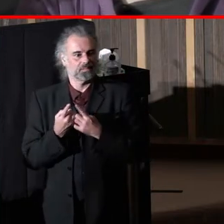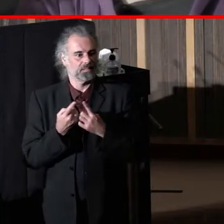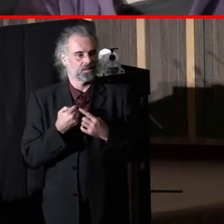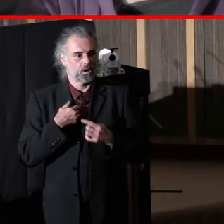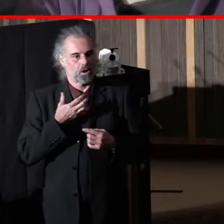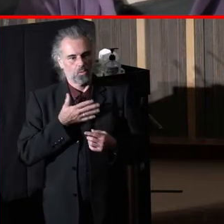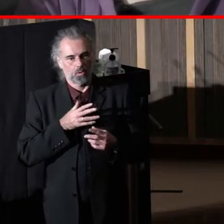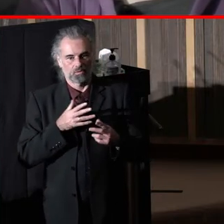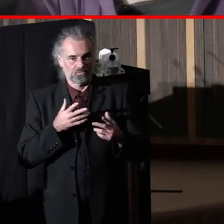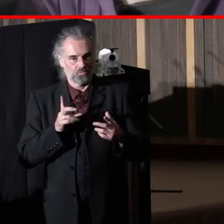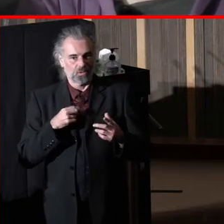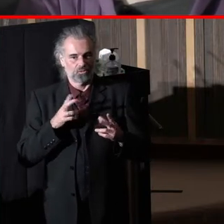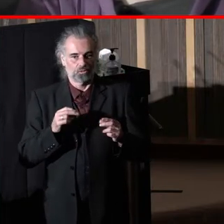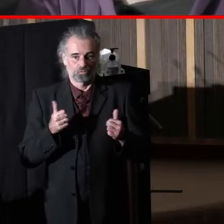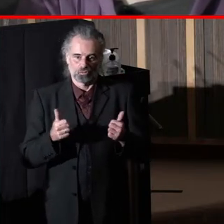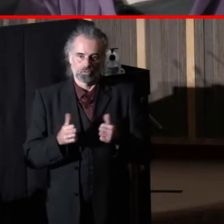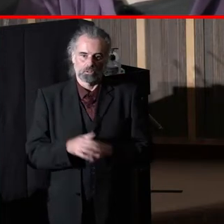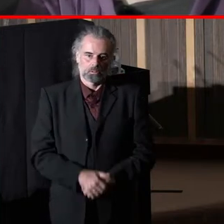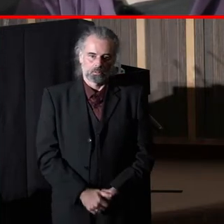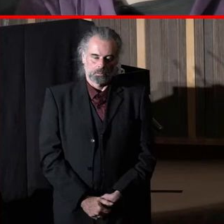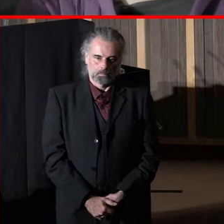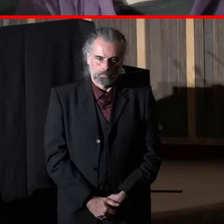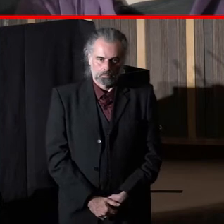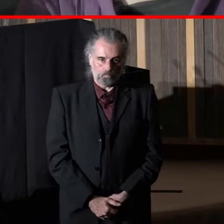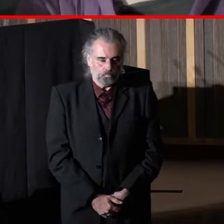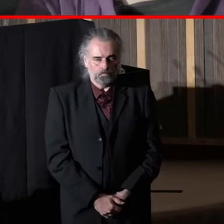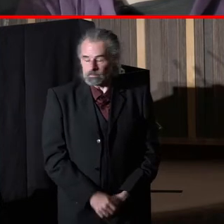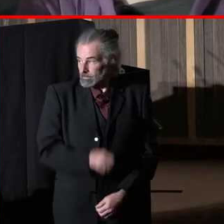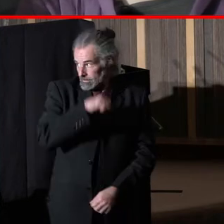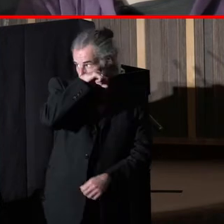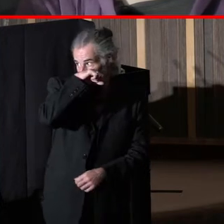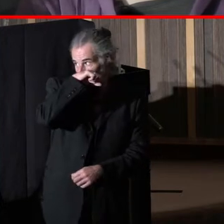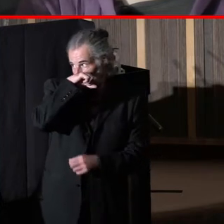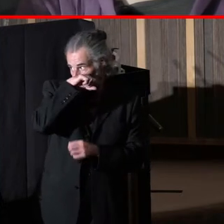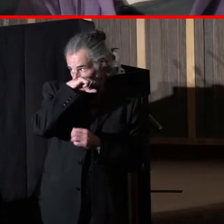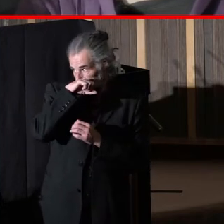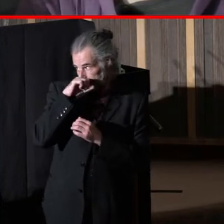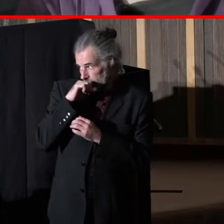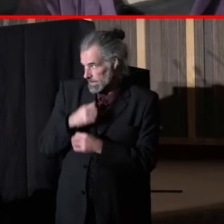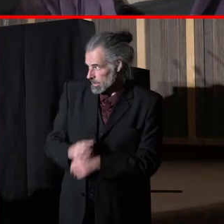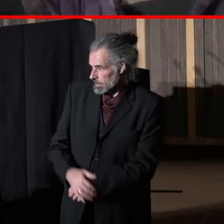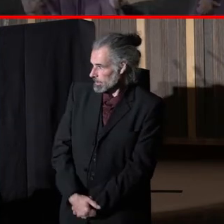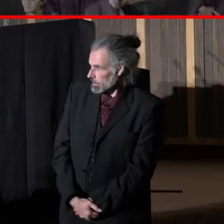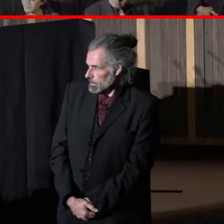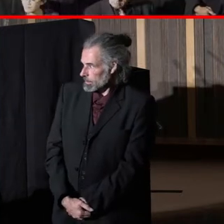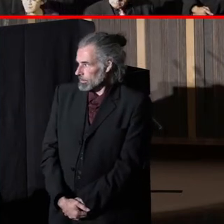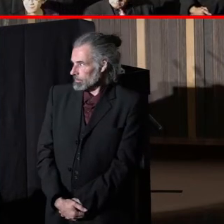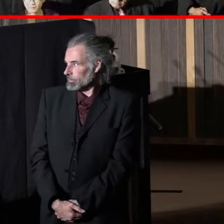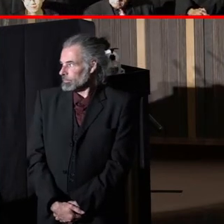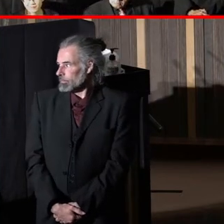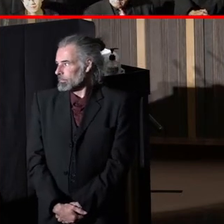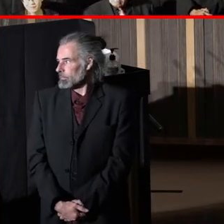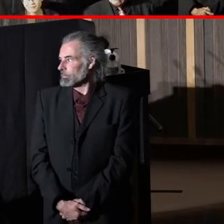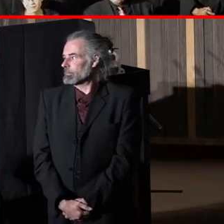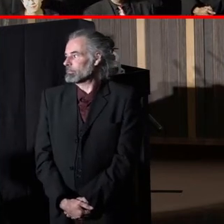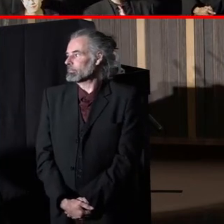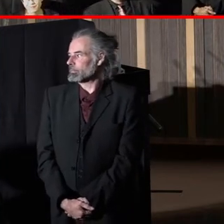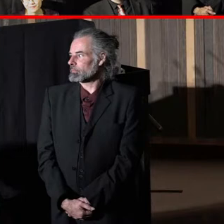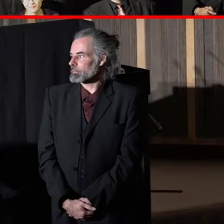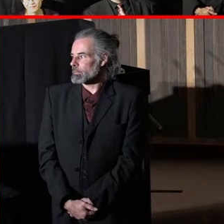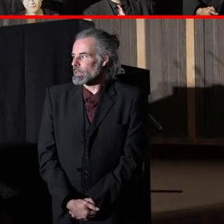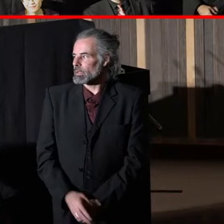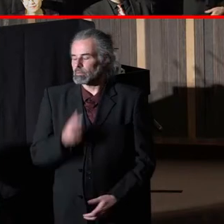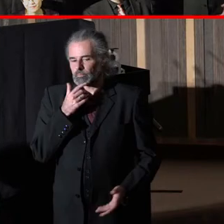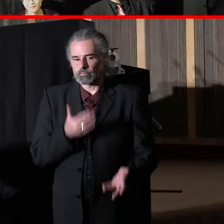that I do, which is great. So as Anna Maria mentioned at the beginning of the evening, tonight's performance was a collaboration